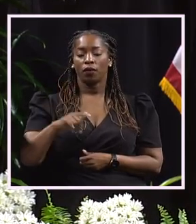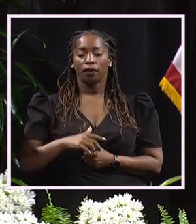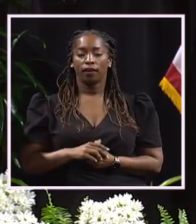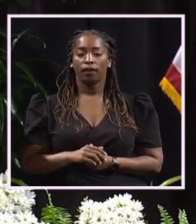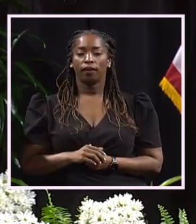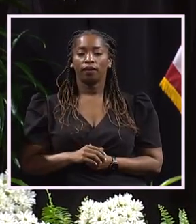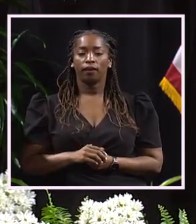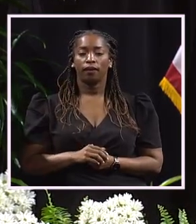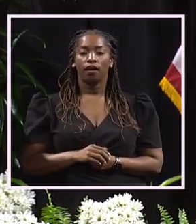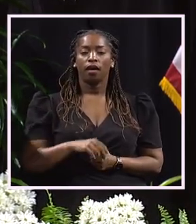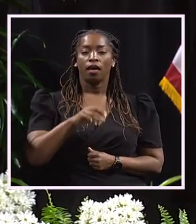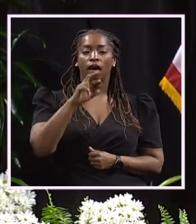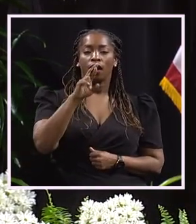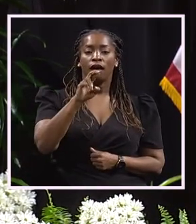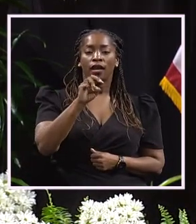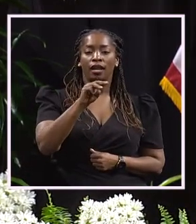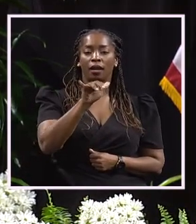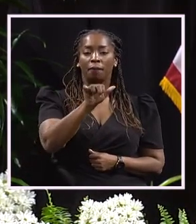Remya